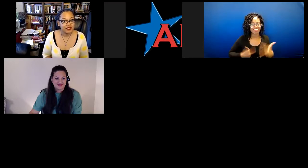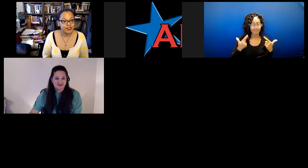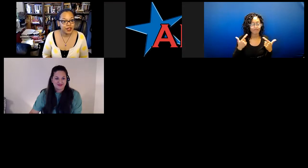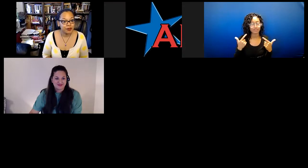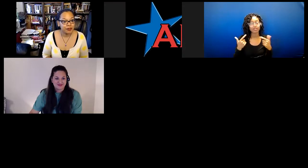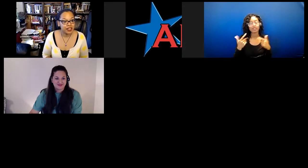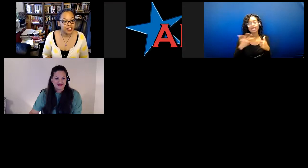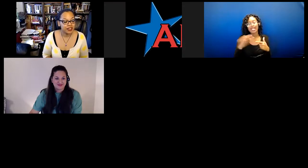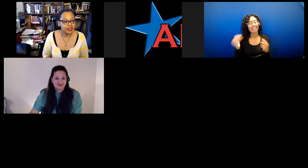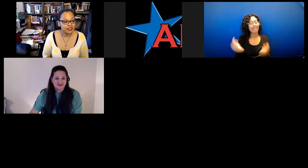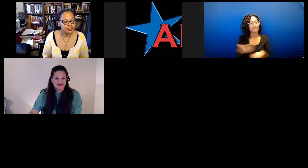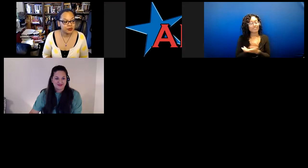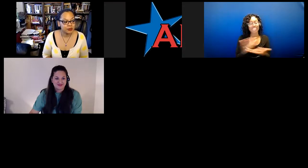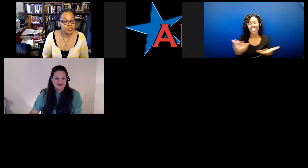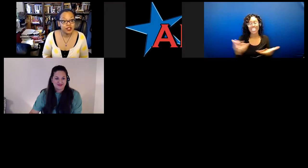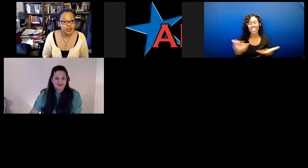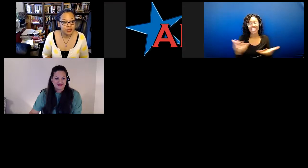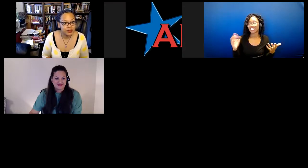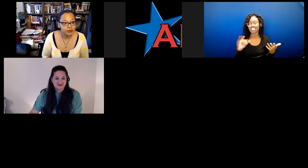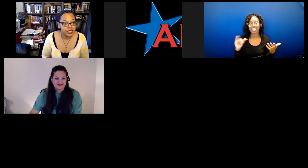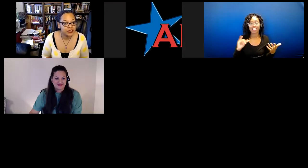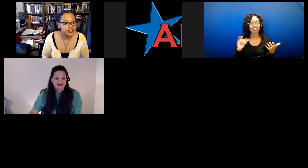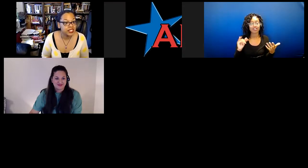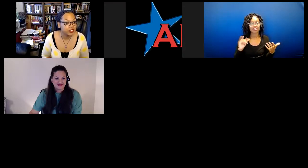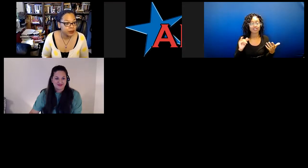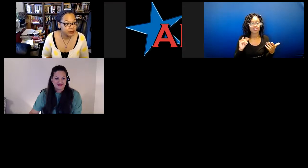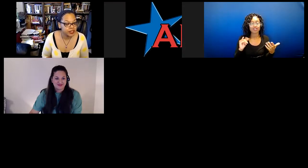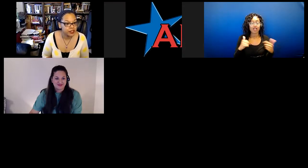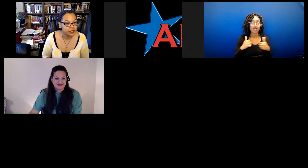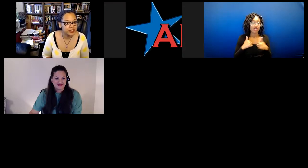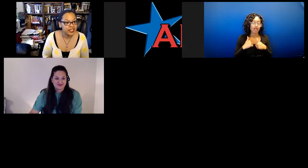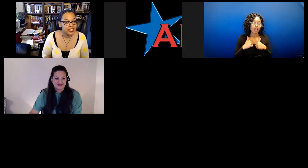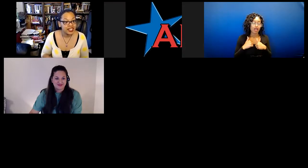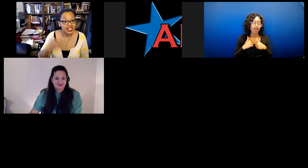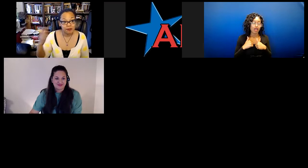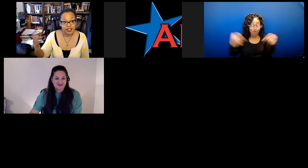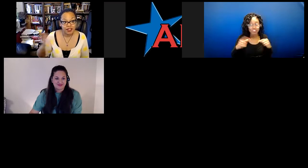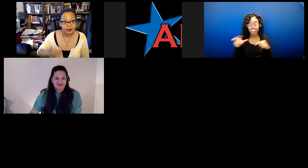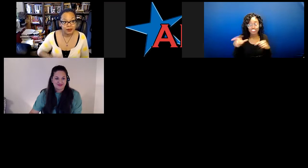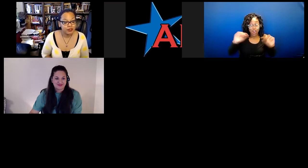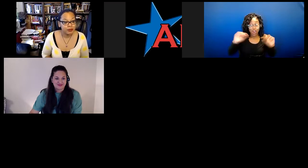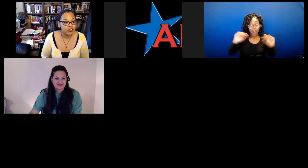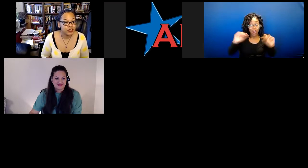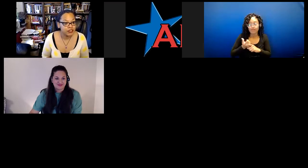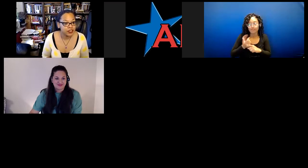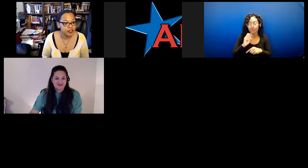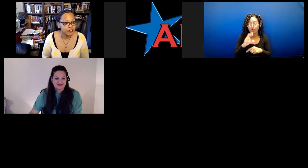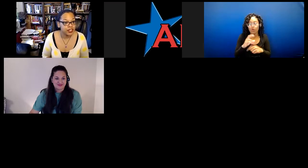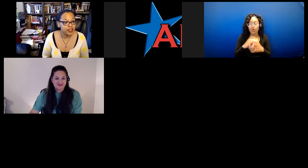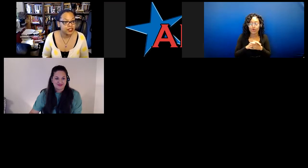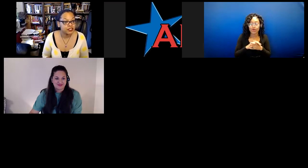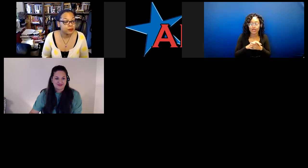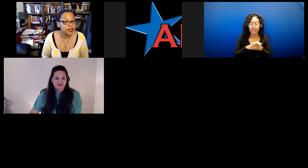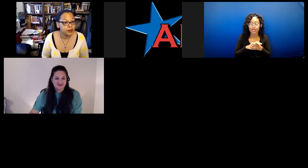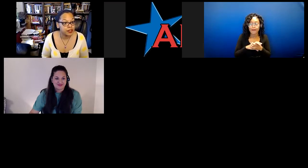everything from being harmed themselves to seeing other people being harmed. Again, my family is from South Jersey, Philadelphia